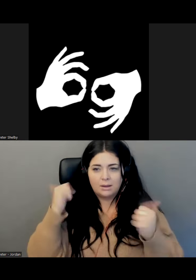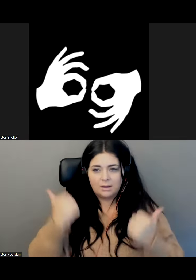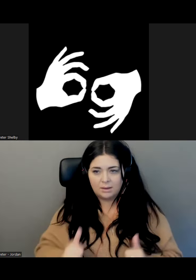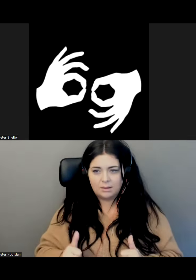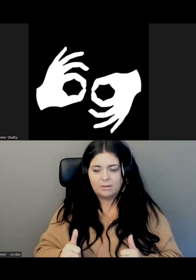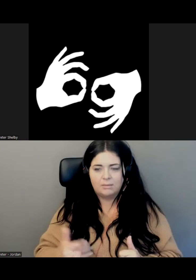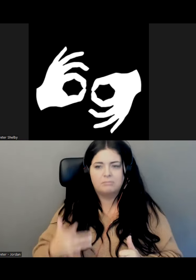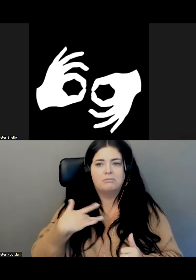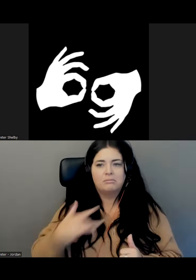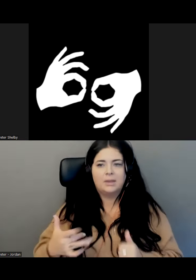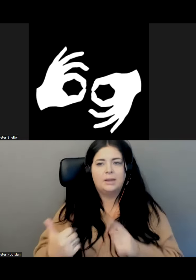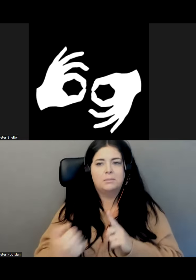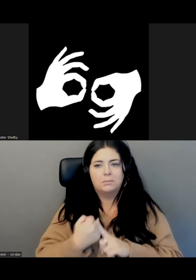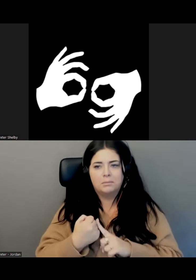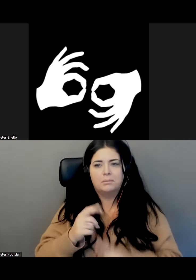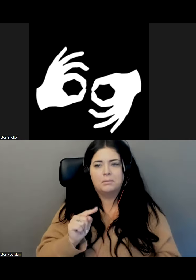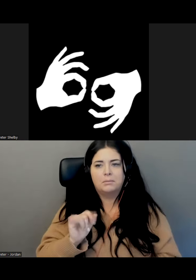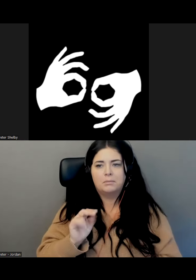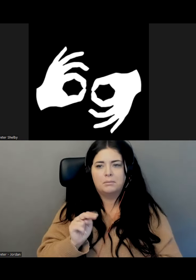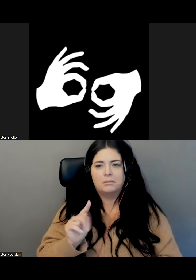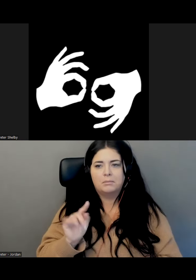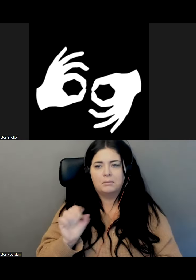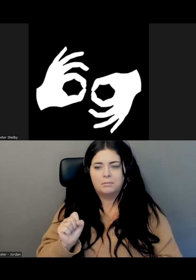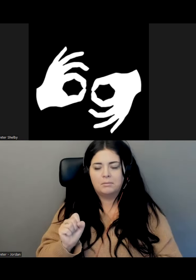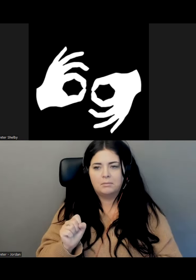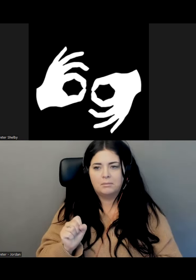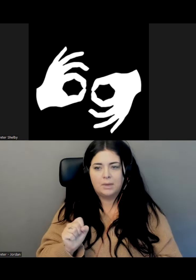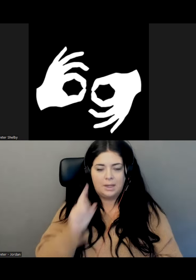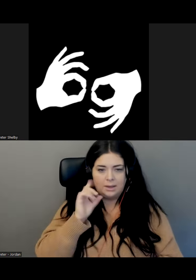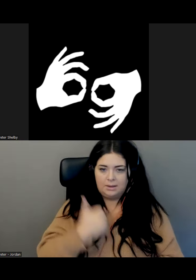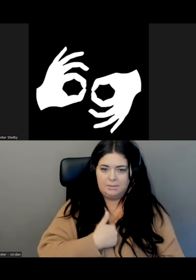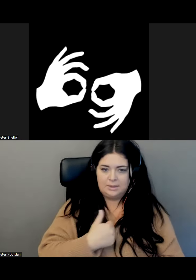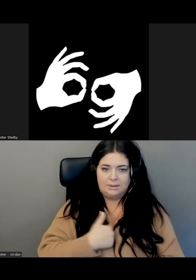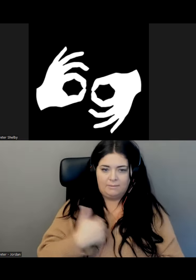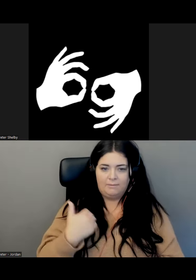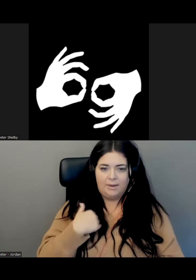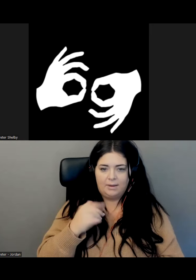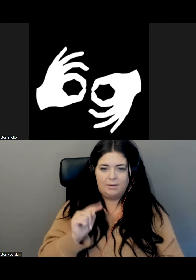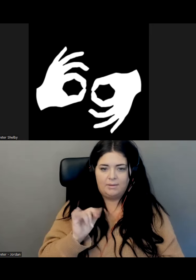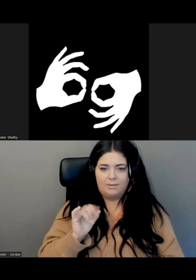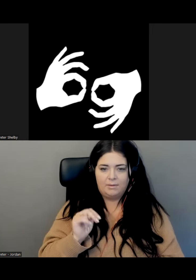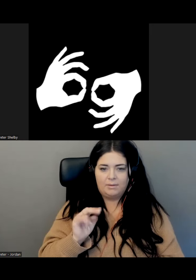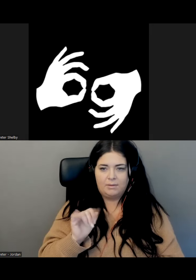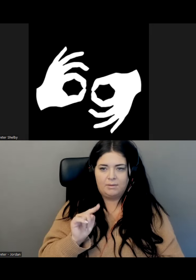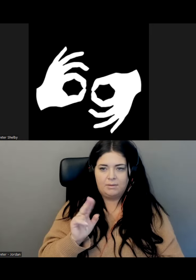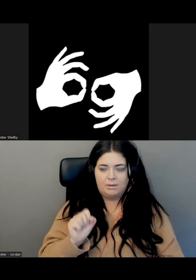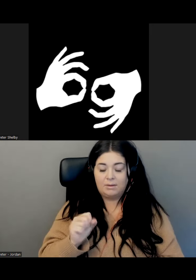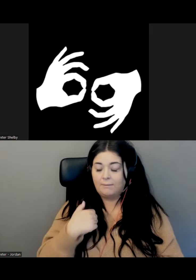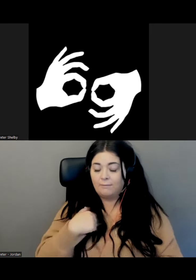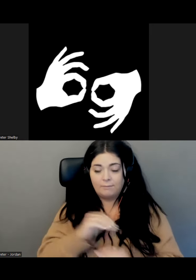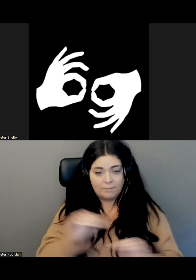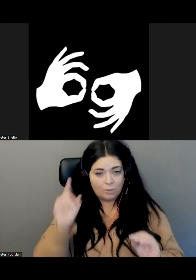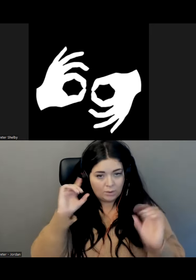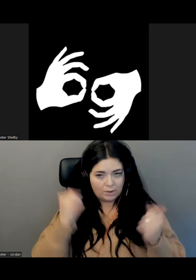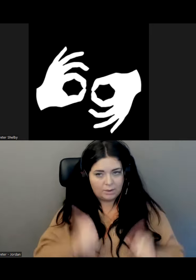also experience it with normal hearing as well. I have it myself. I don't have any hearing loss at this point,